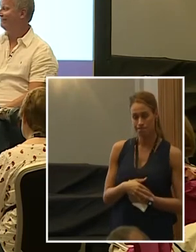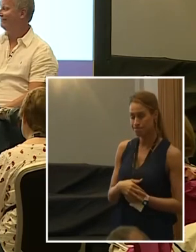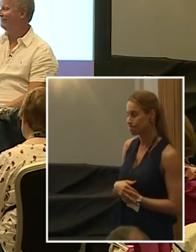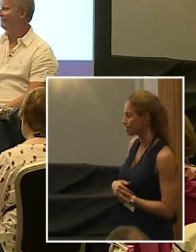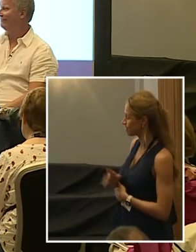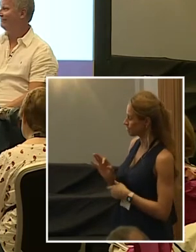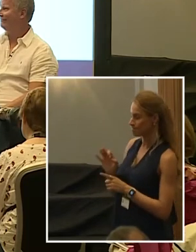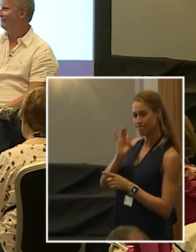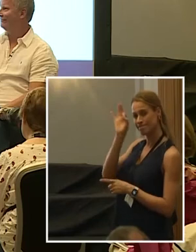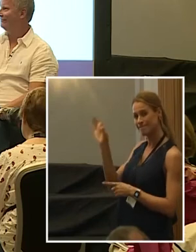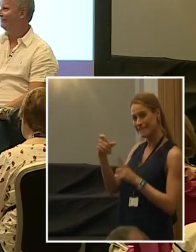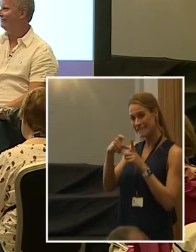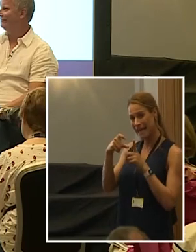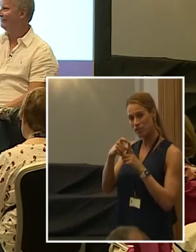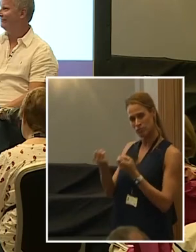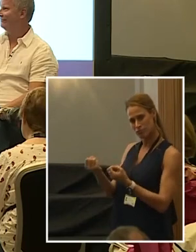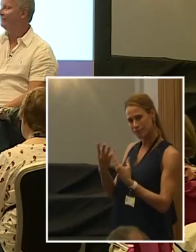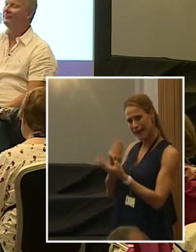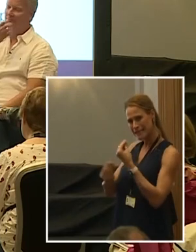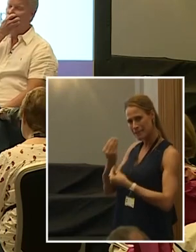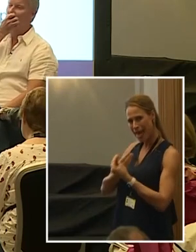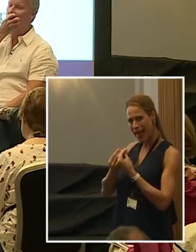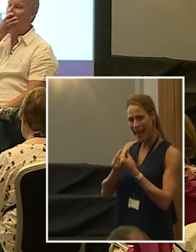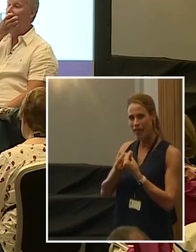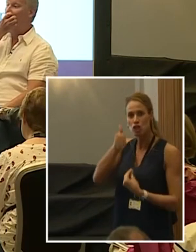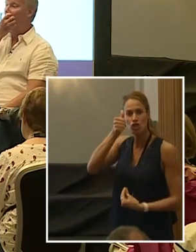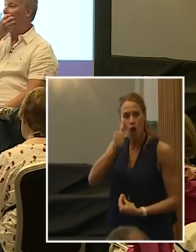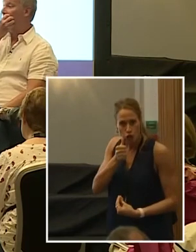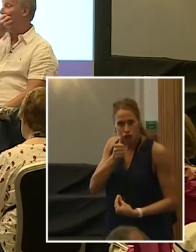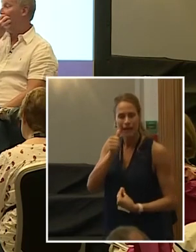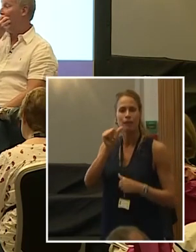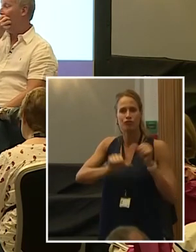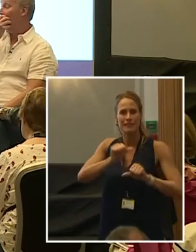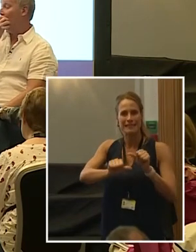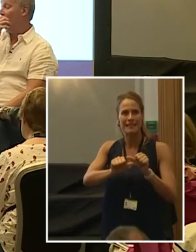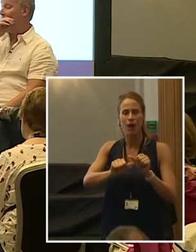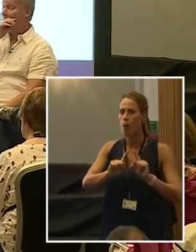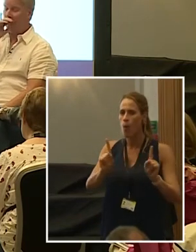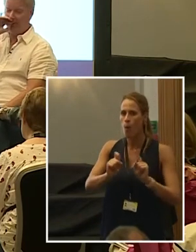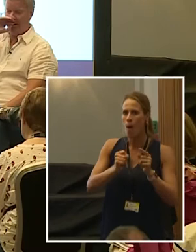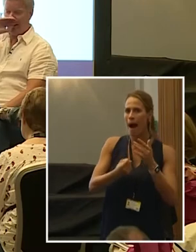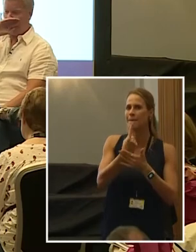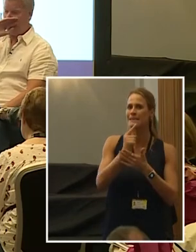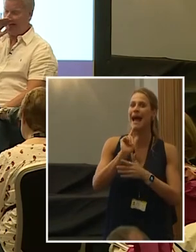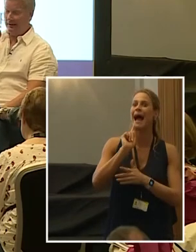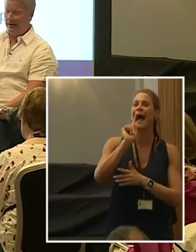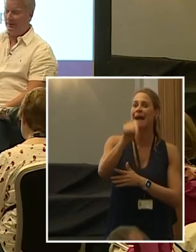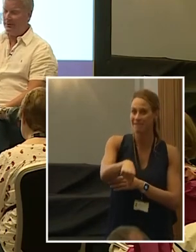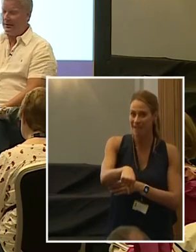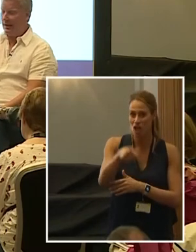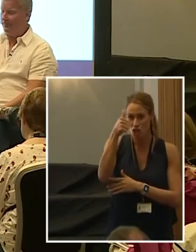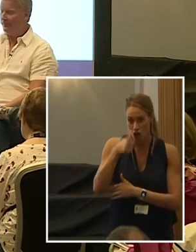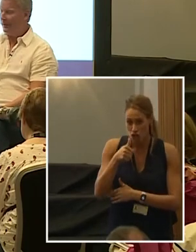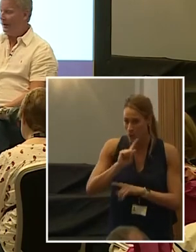your experience of the surgery then, when you went in for the treatment and the immediate aftermath of that. Yeah, so